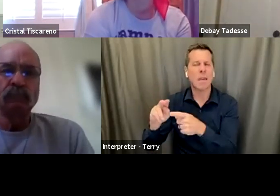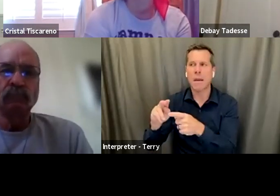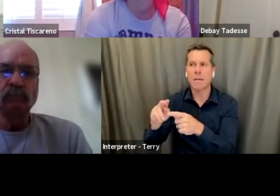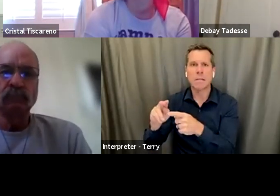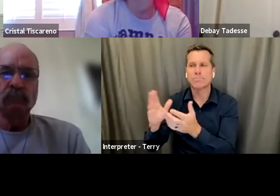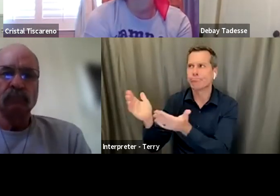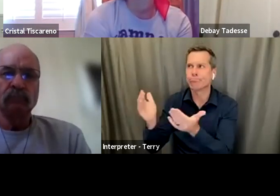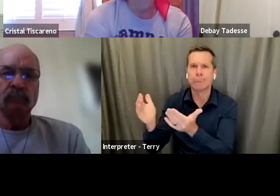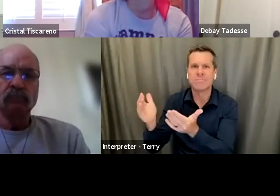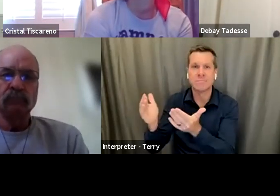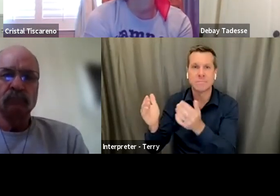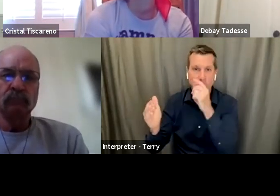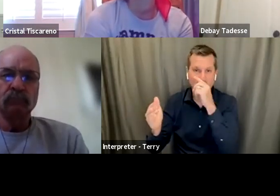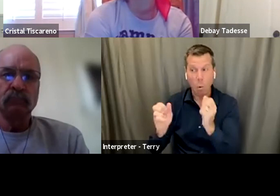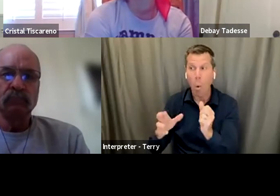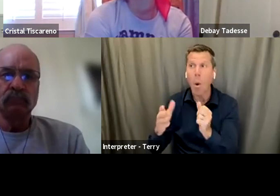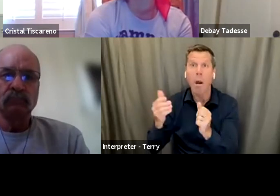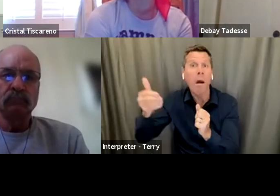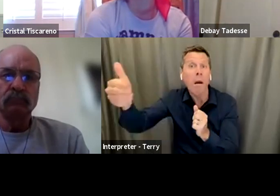being planned?